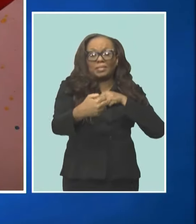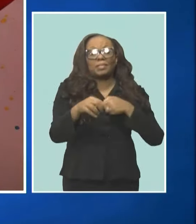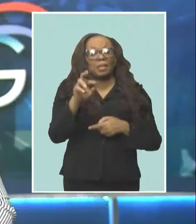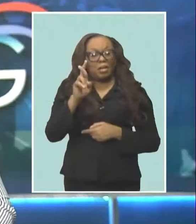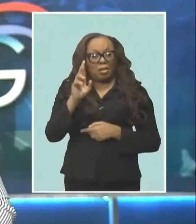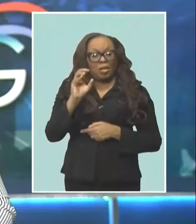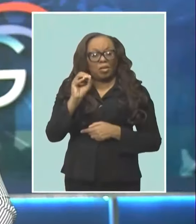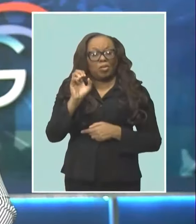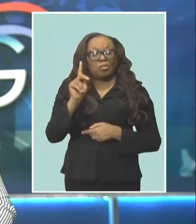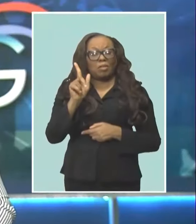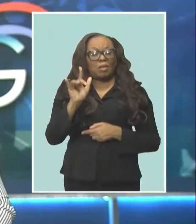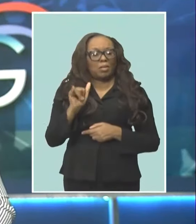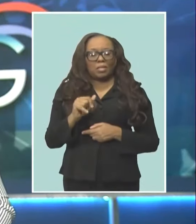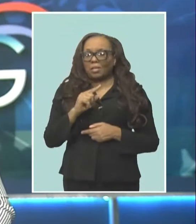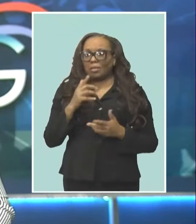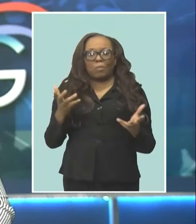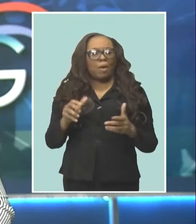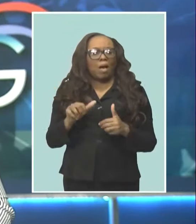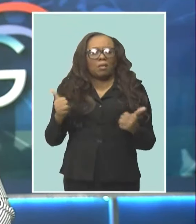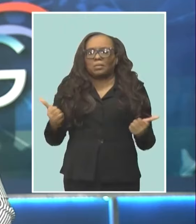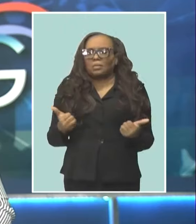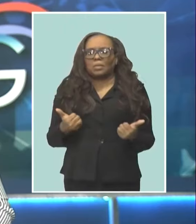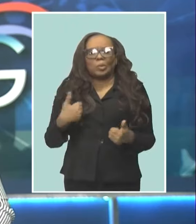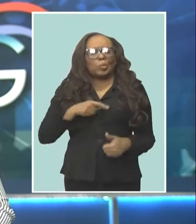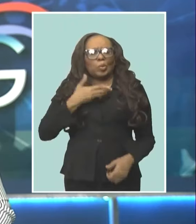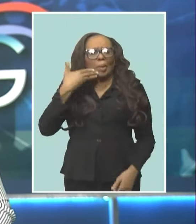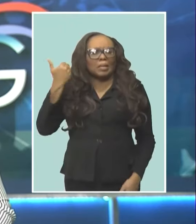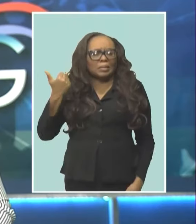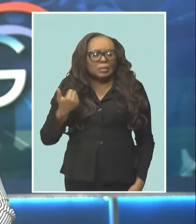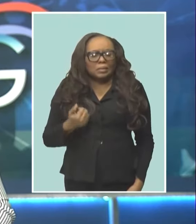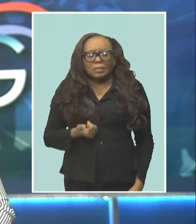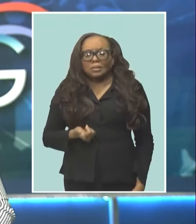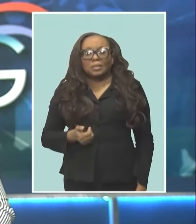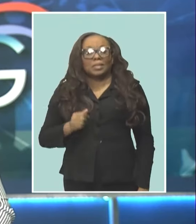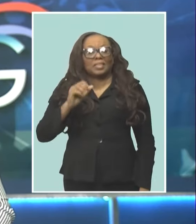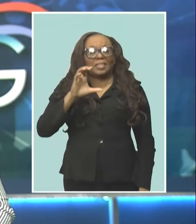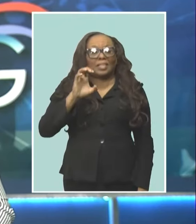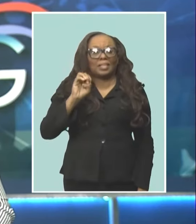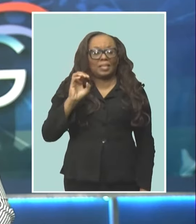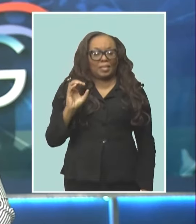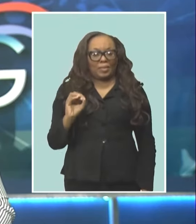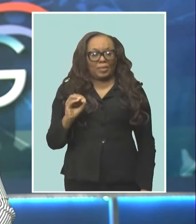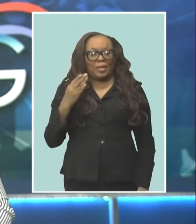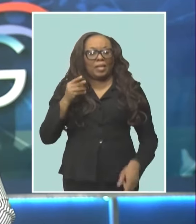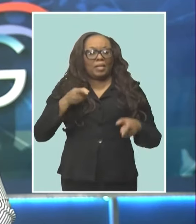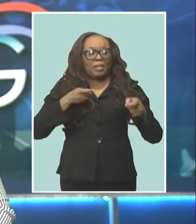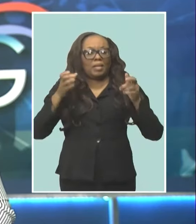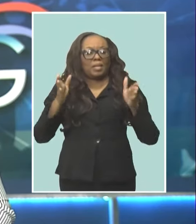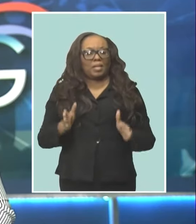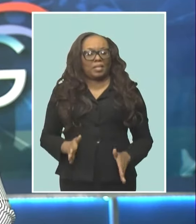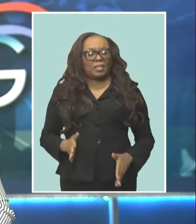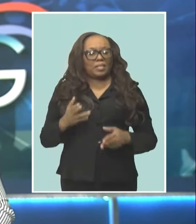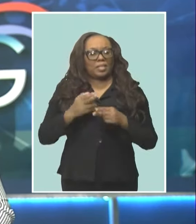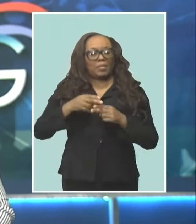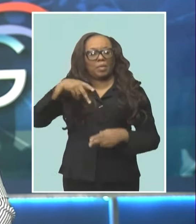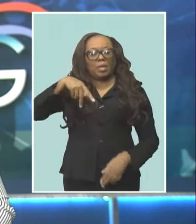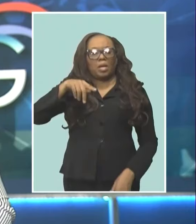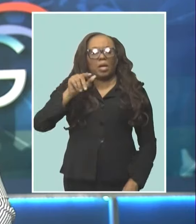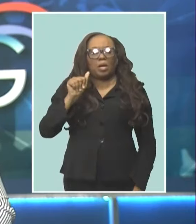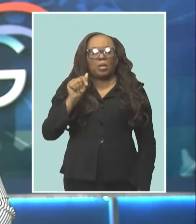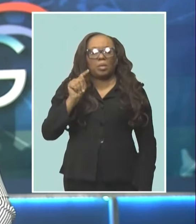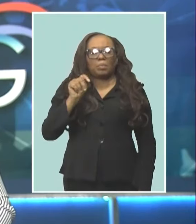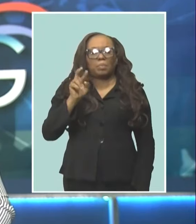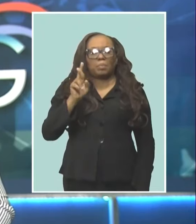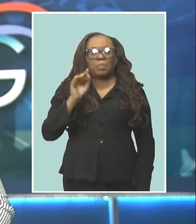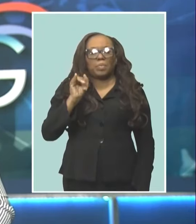want? Well, Chief Executive Officer and Group General Manager of Ocean Hotels, Patricia Alfonso Das,